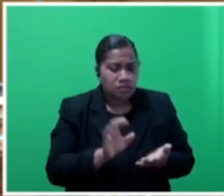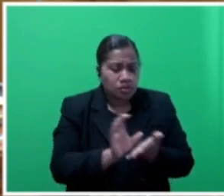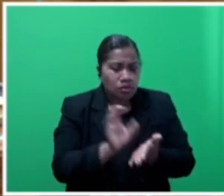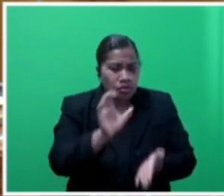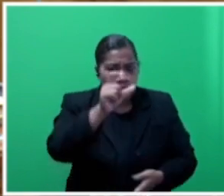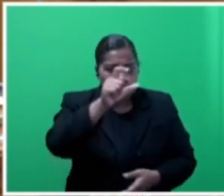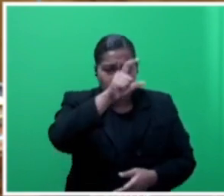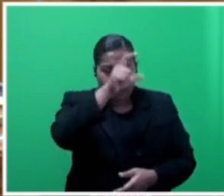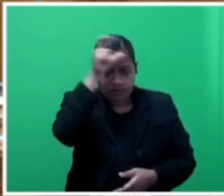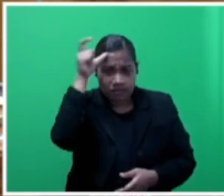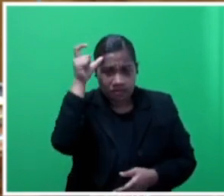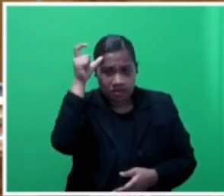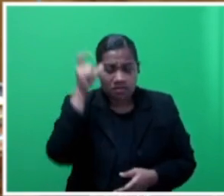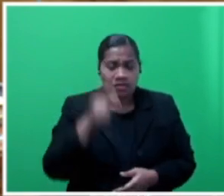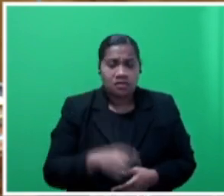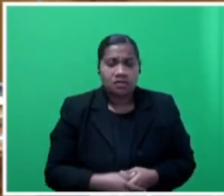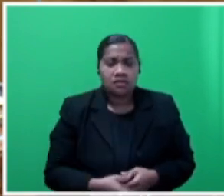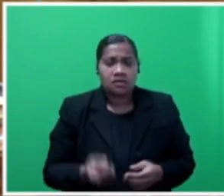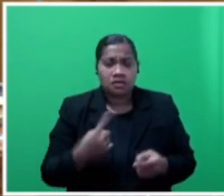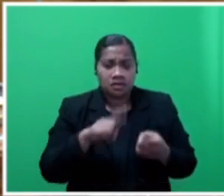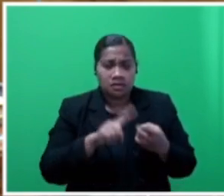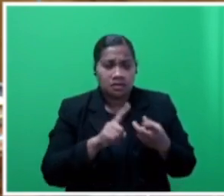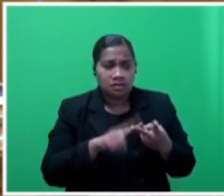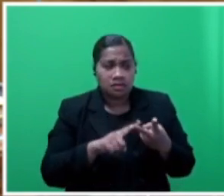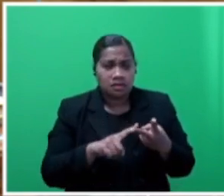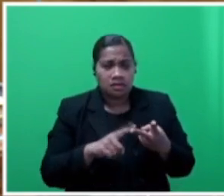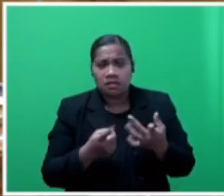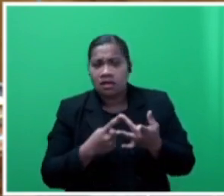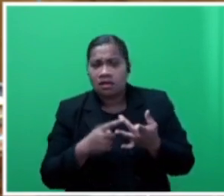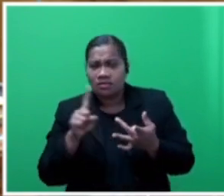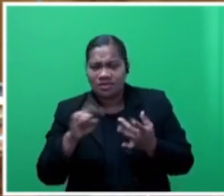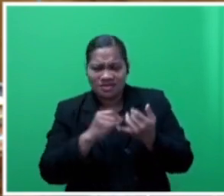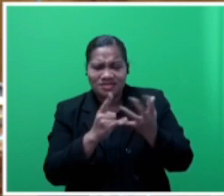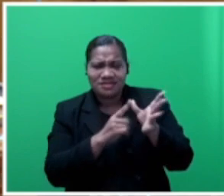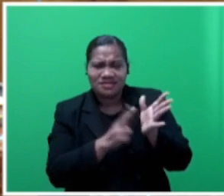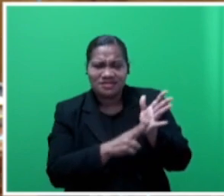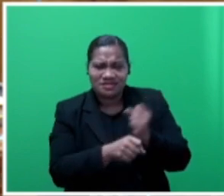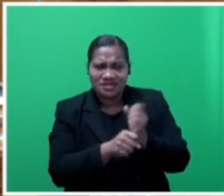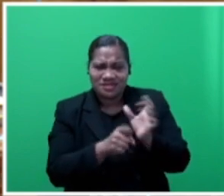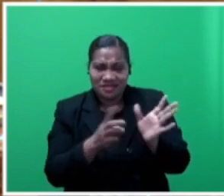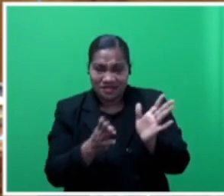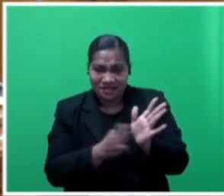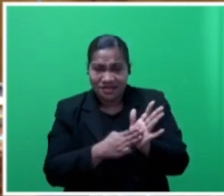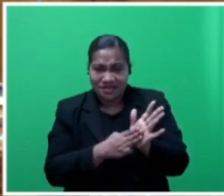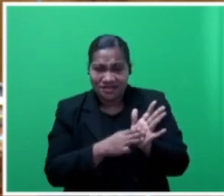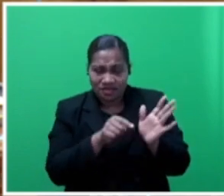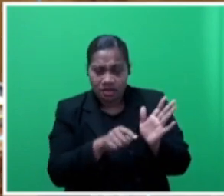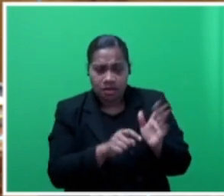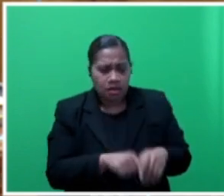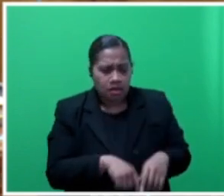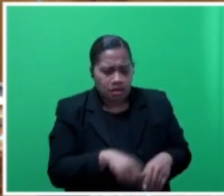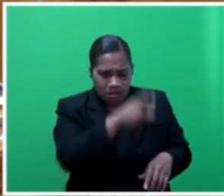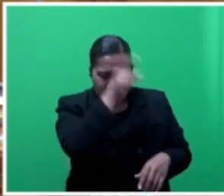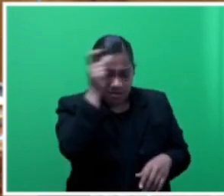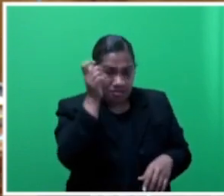Nursing and that of the one run by the Saga, yet we are still short of our